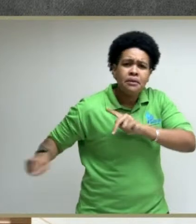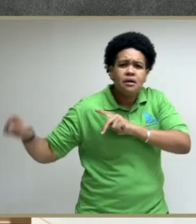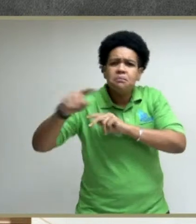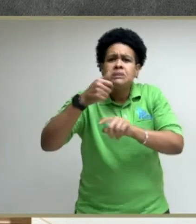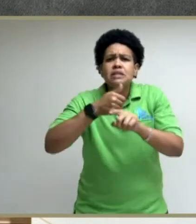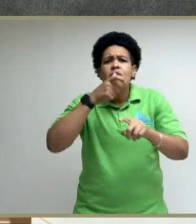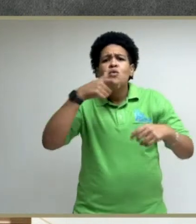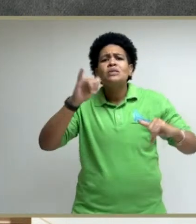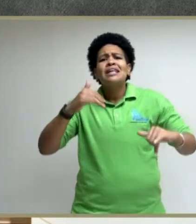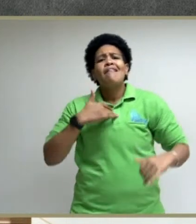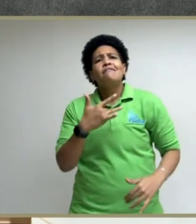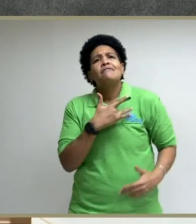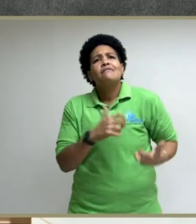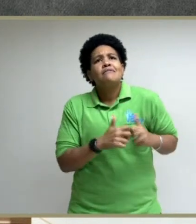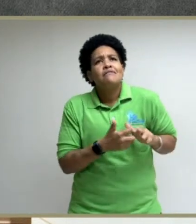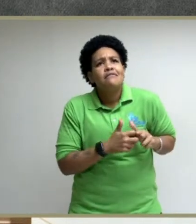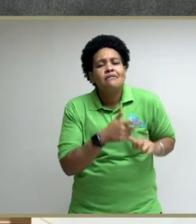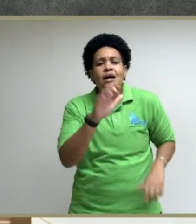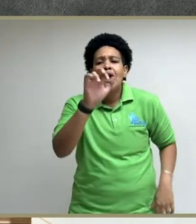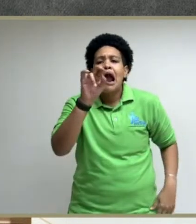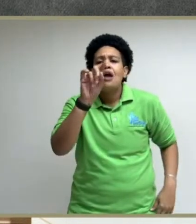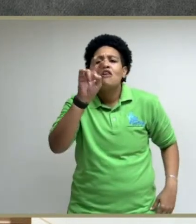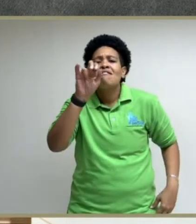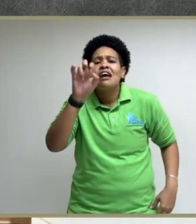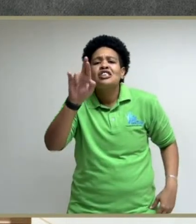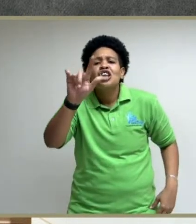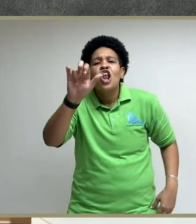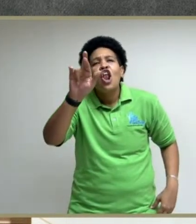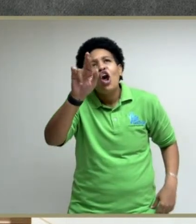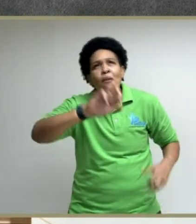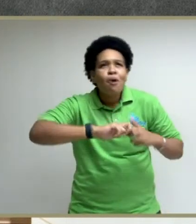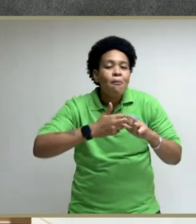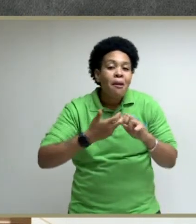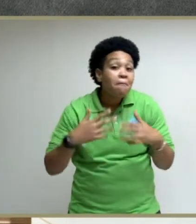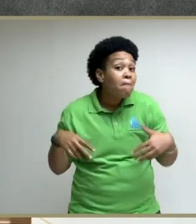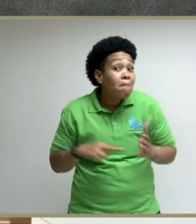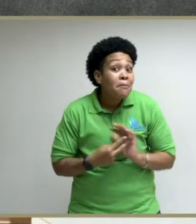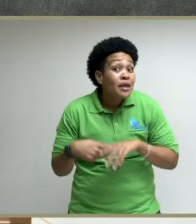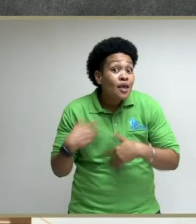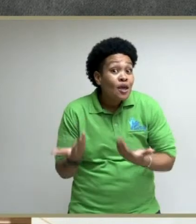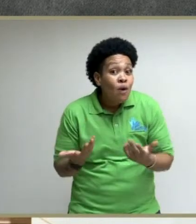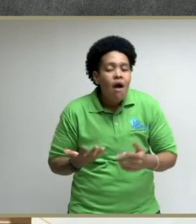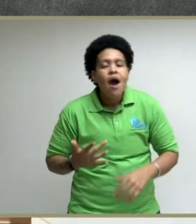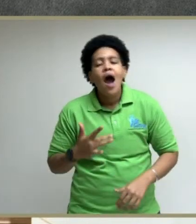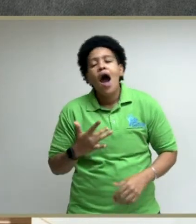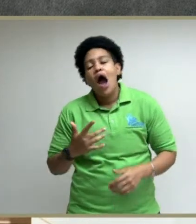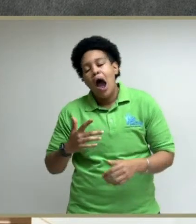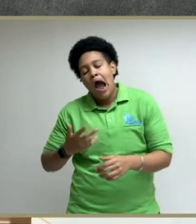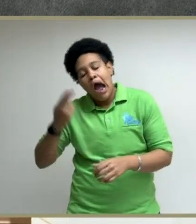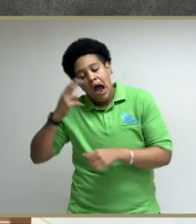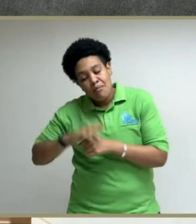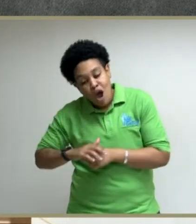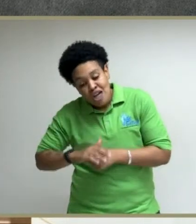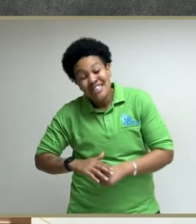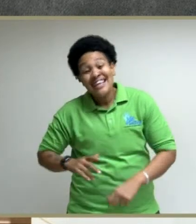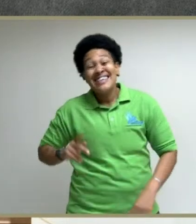would have cardiovascular disease, including hypertension, diabetes, and chronic kidney disease being the most common. Next